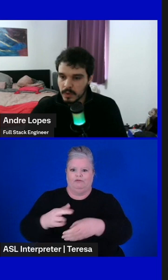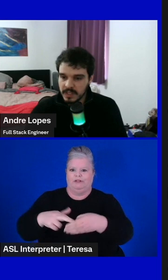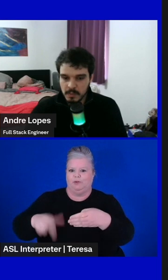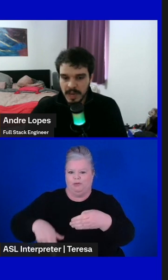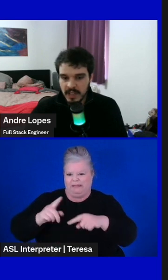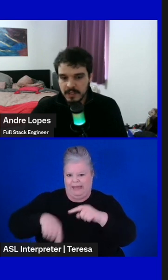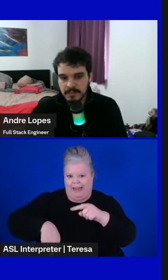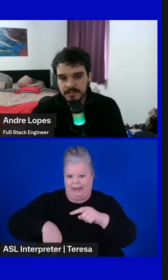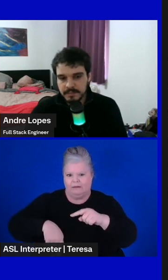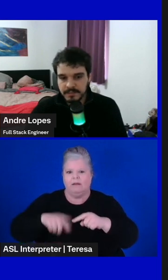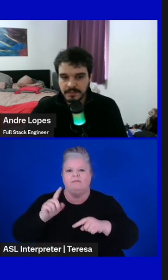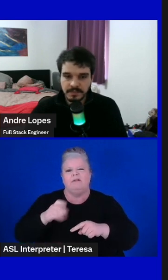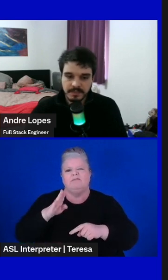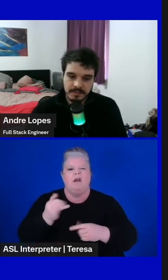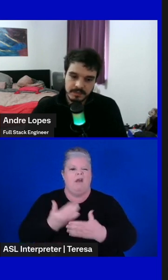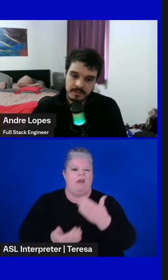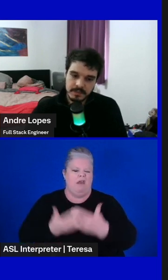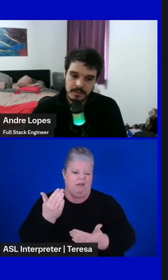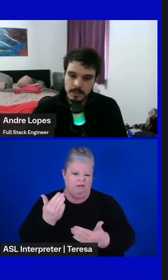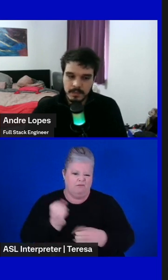So you need to create this by hand.